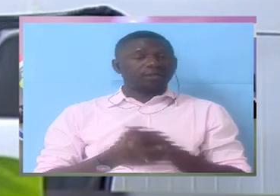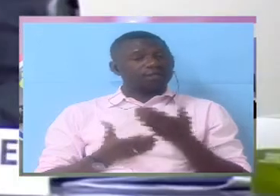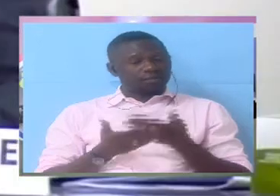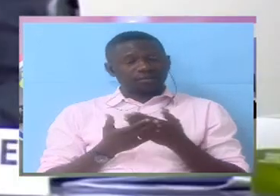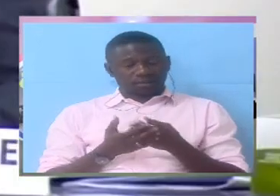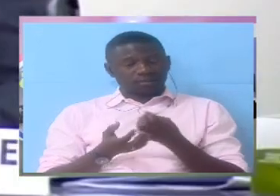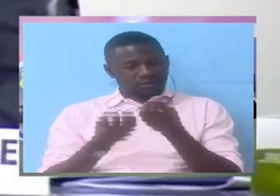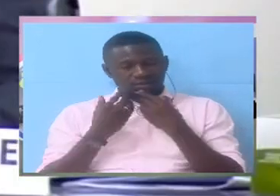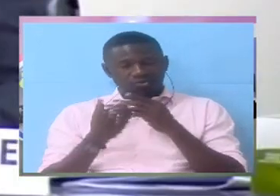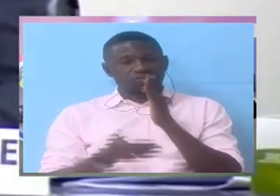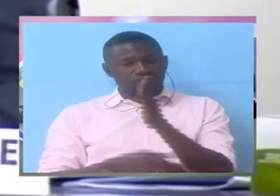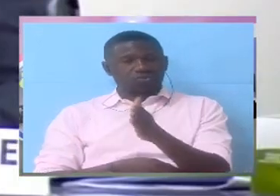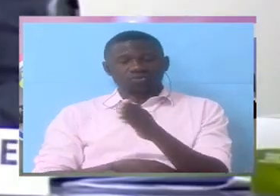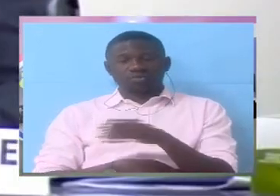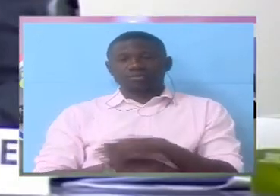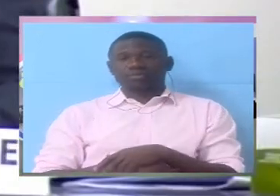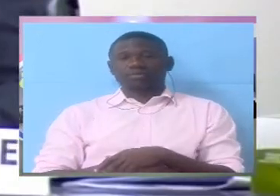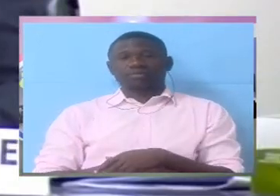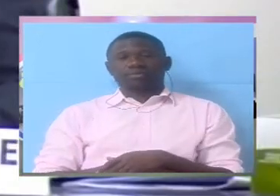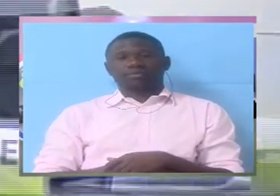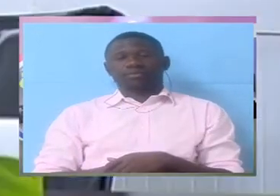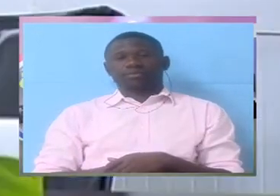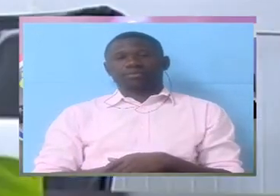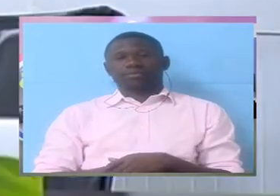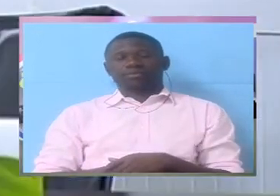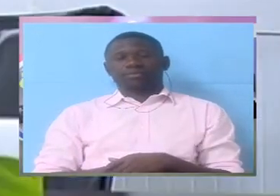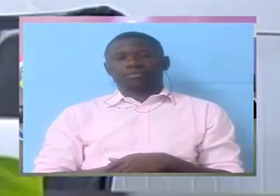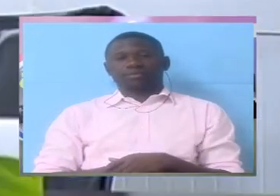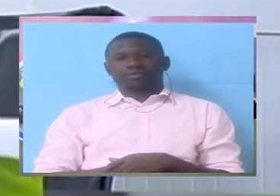Tell us the truth. Wanyafanya.